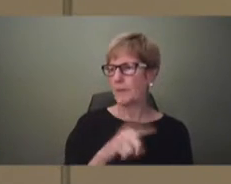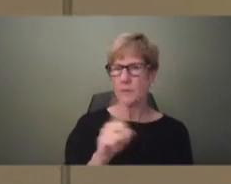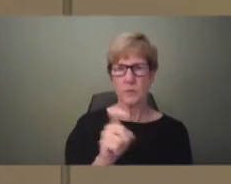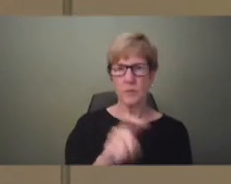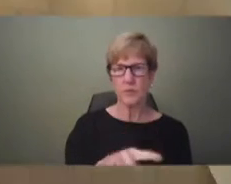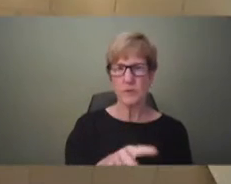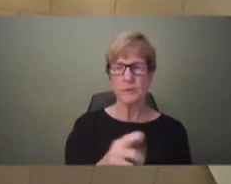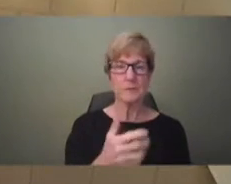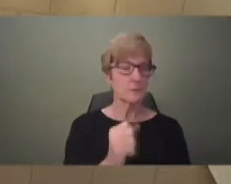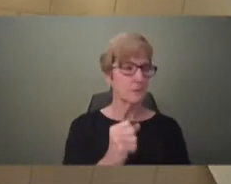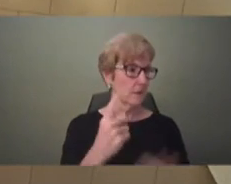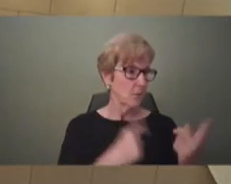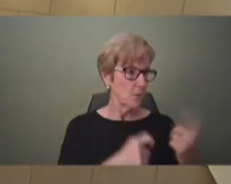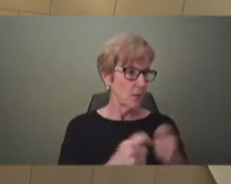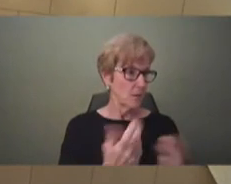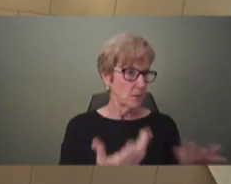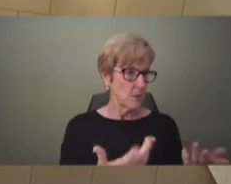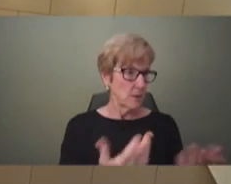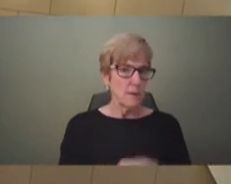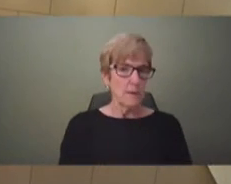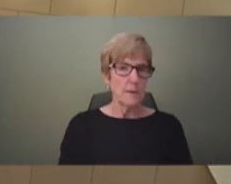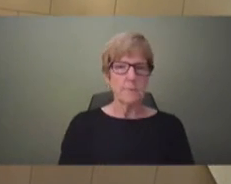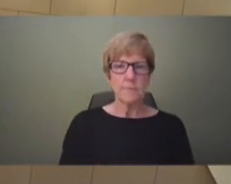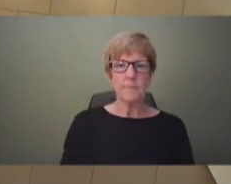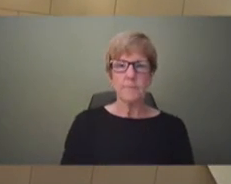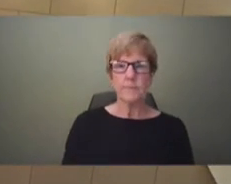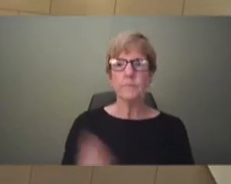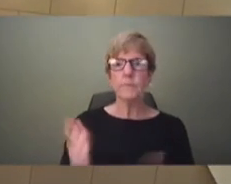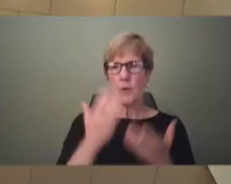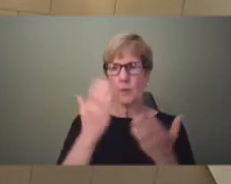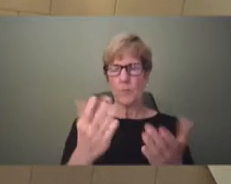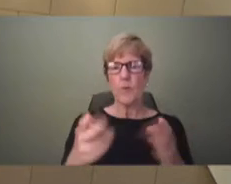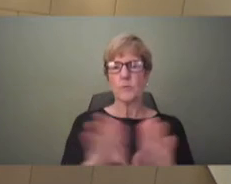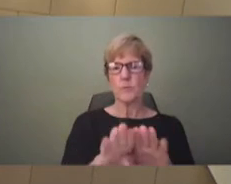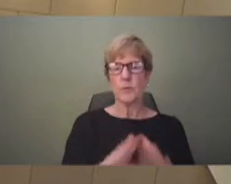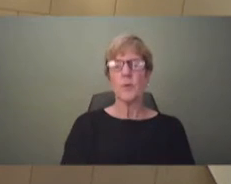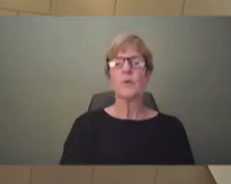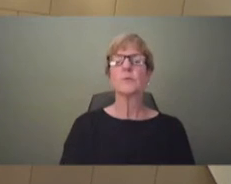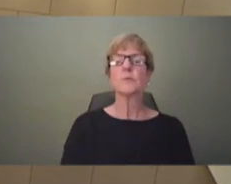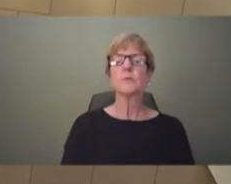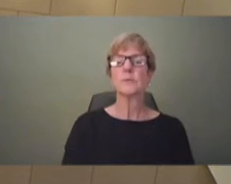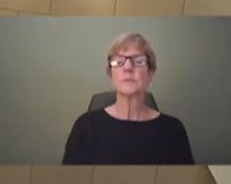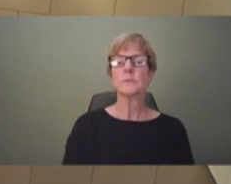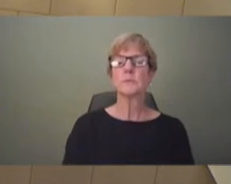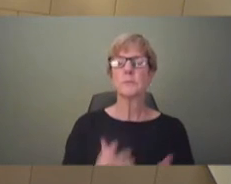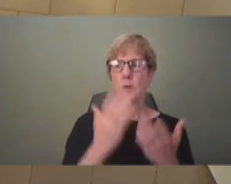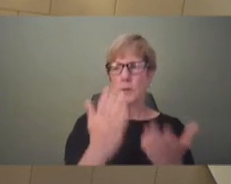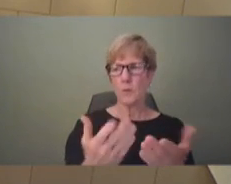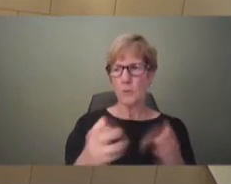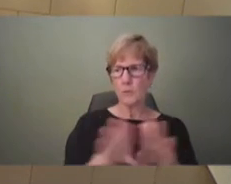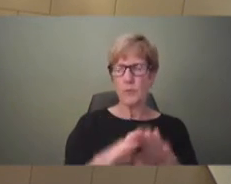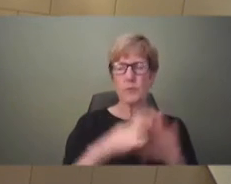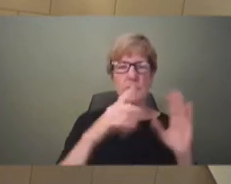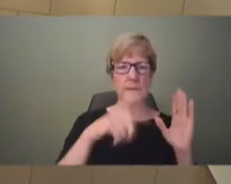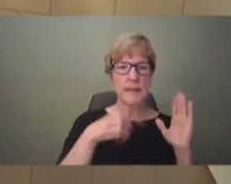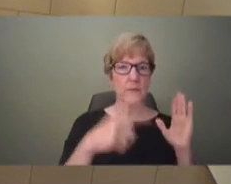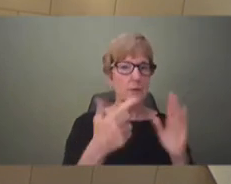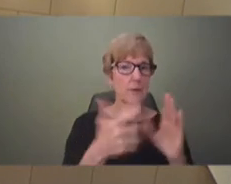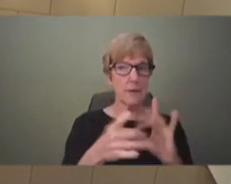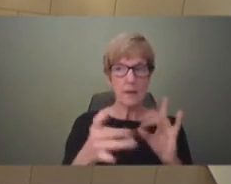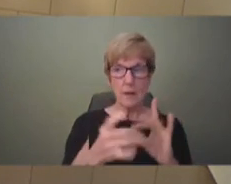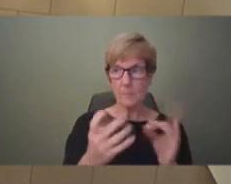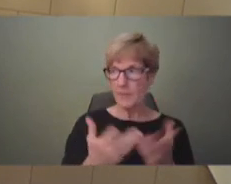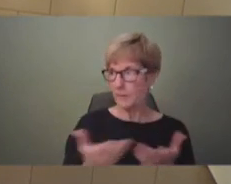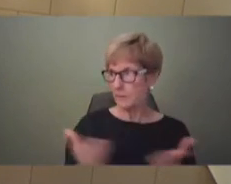the councel mo to close second motion has been made and properly second to close to public hearing any comments on the motion